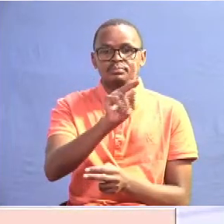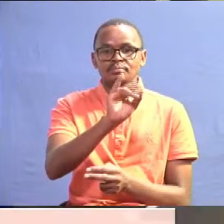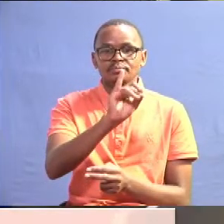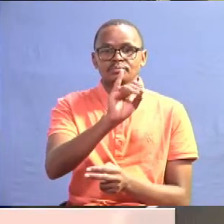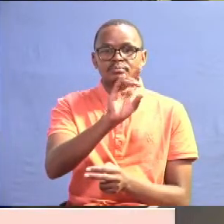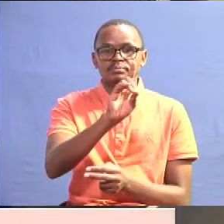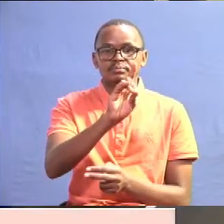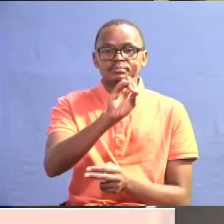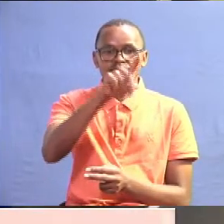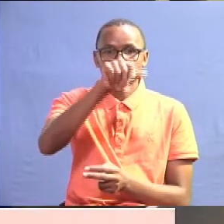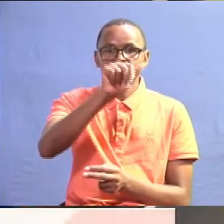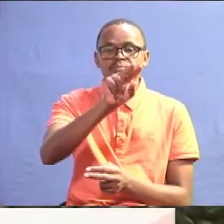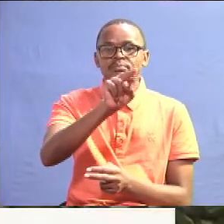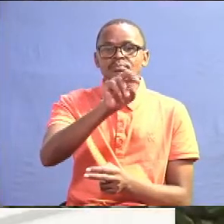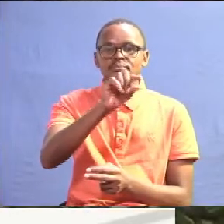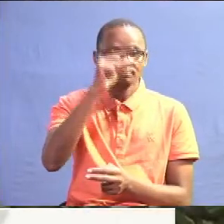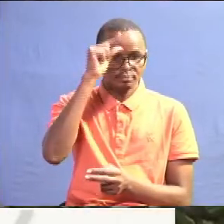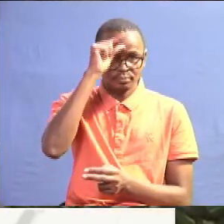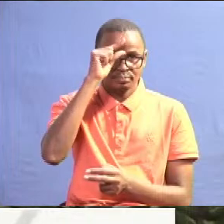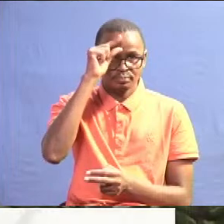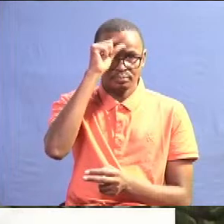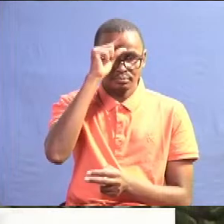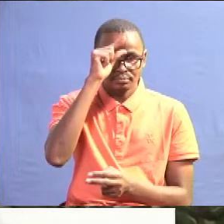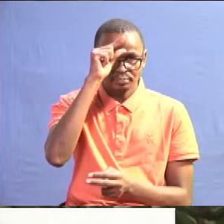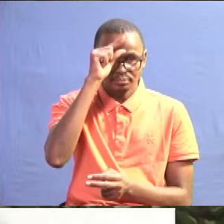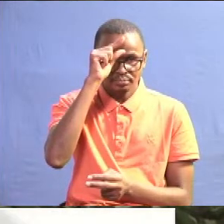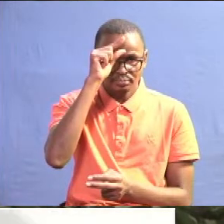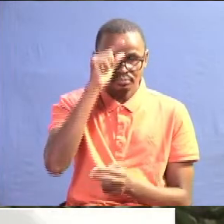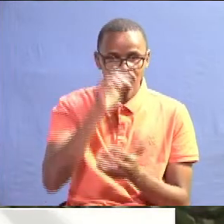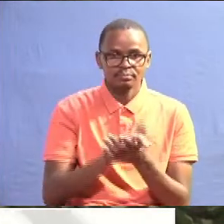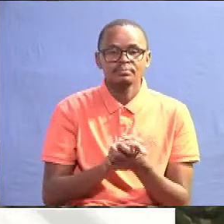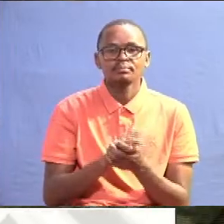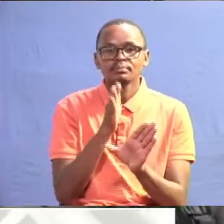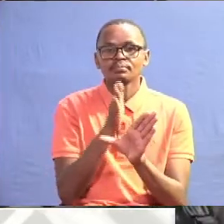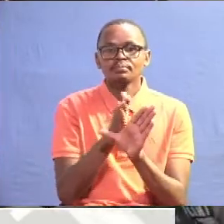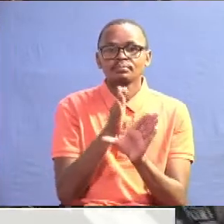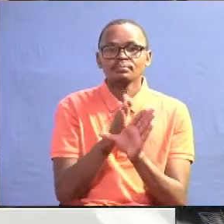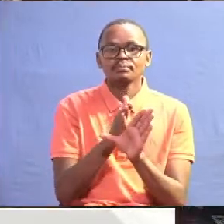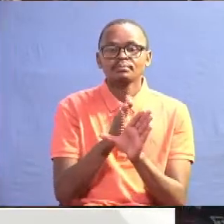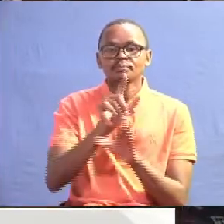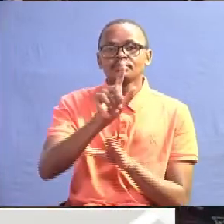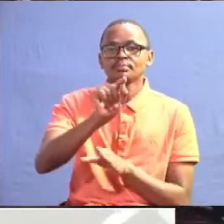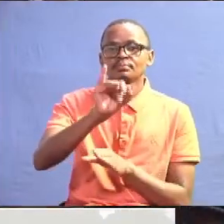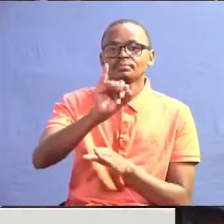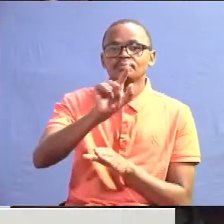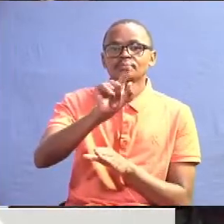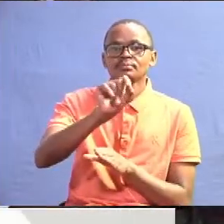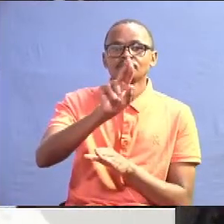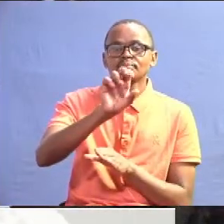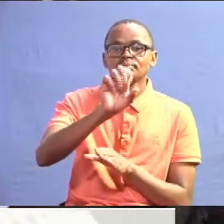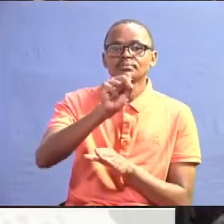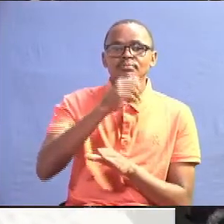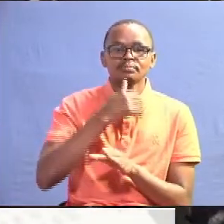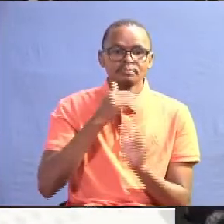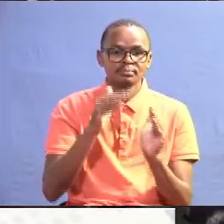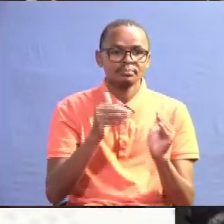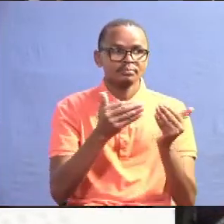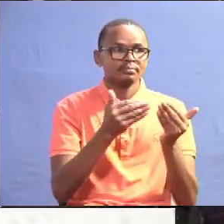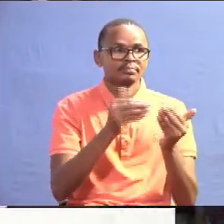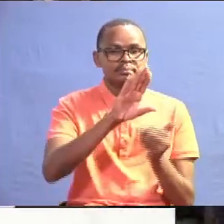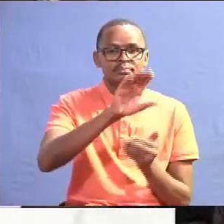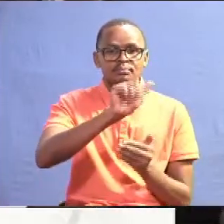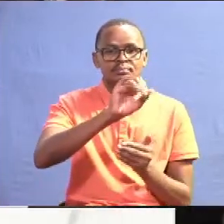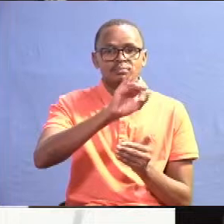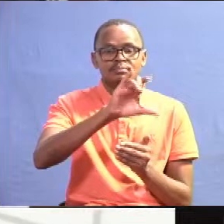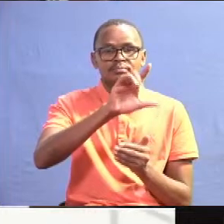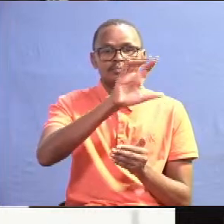of retired government chief psychotherapist Titus Muteti have been granted a bail of 5